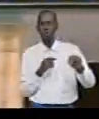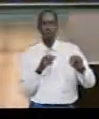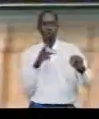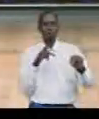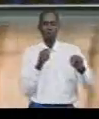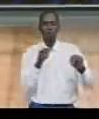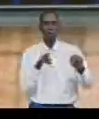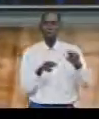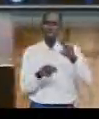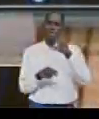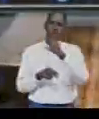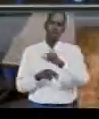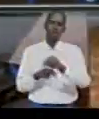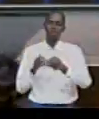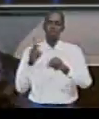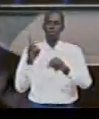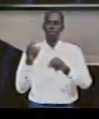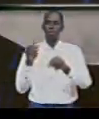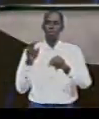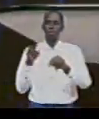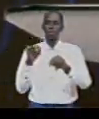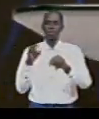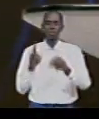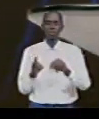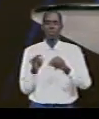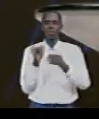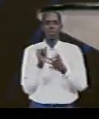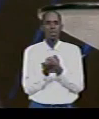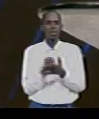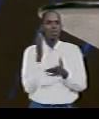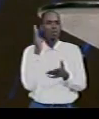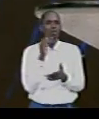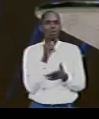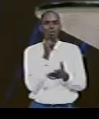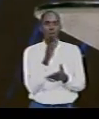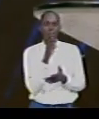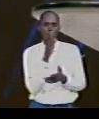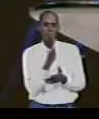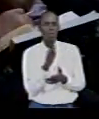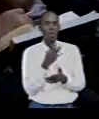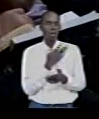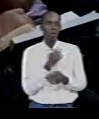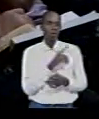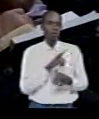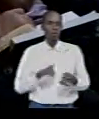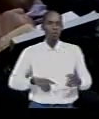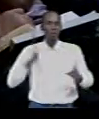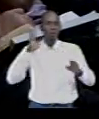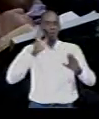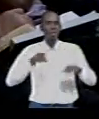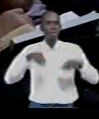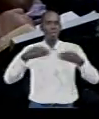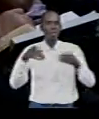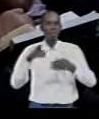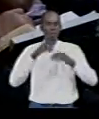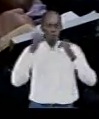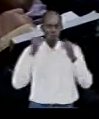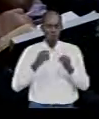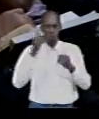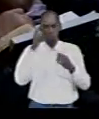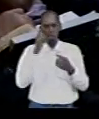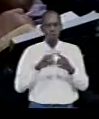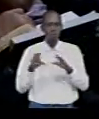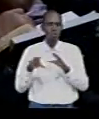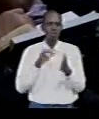David, that should not be. The Lord will give you backbone to do that in Jesus' name. We're